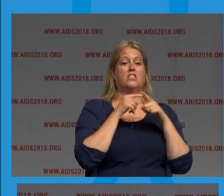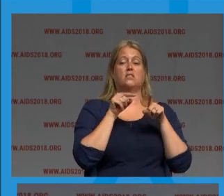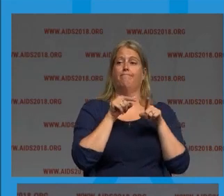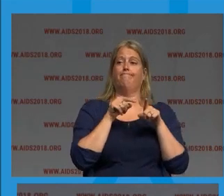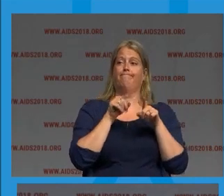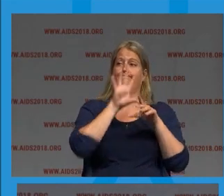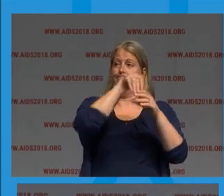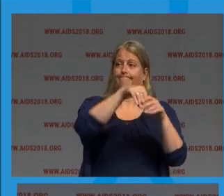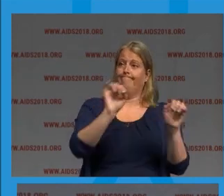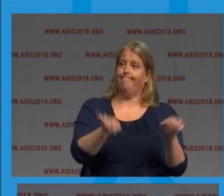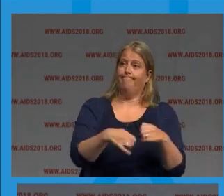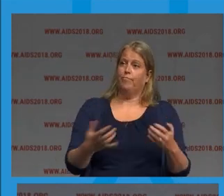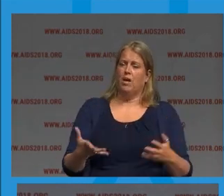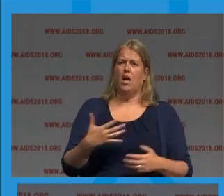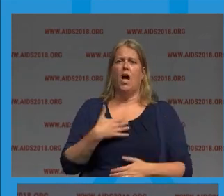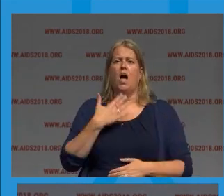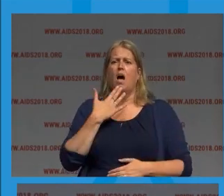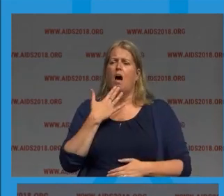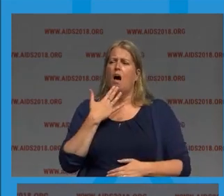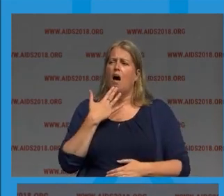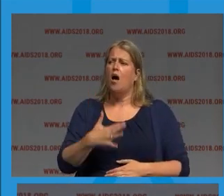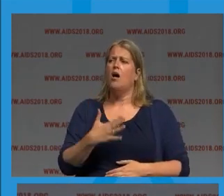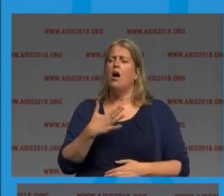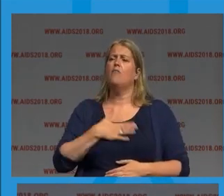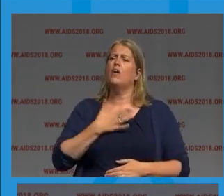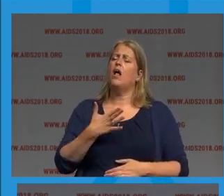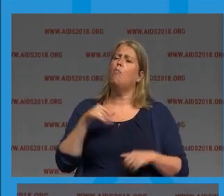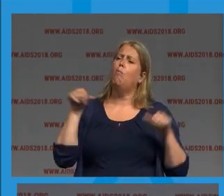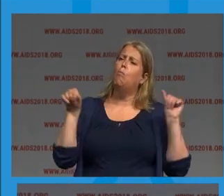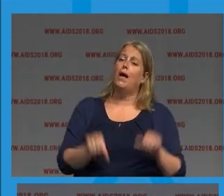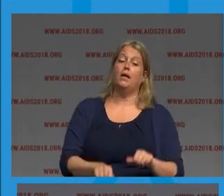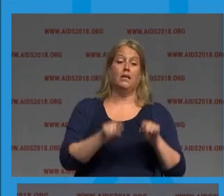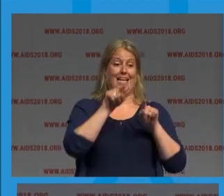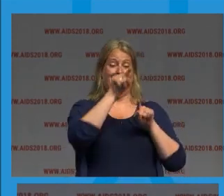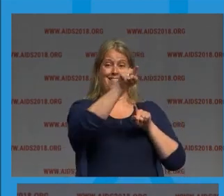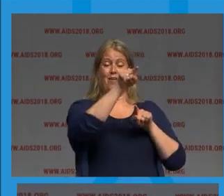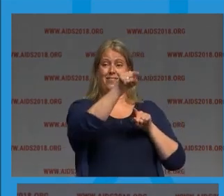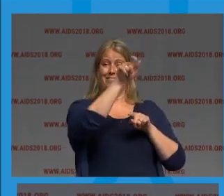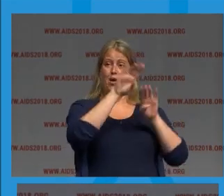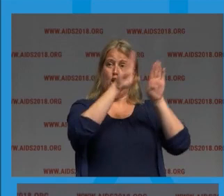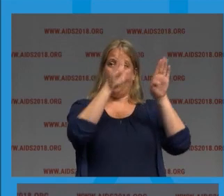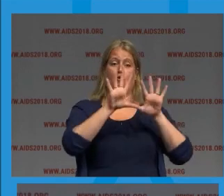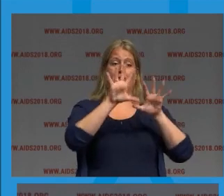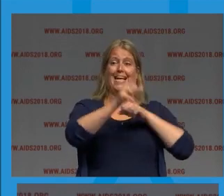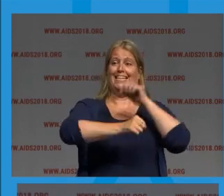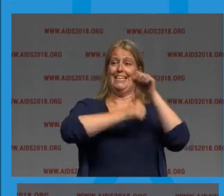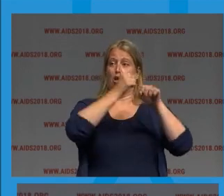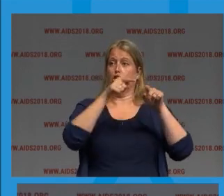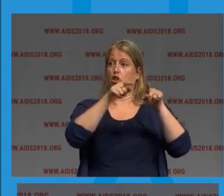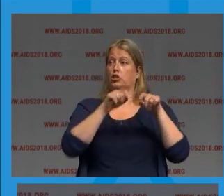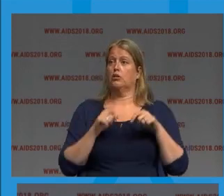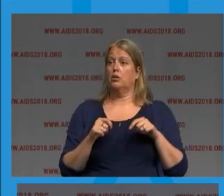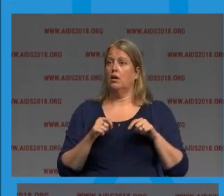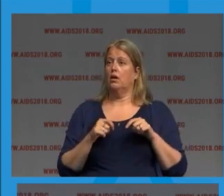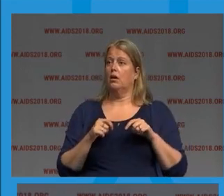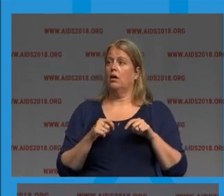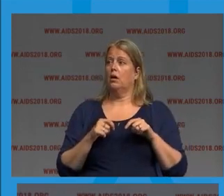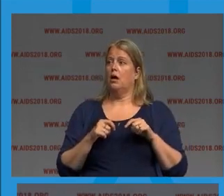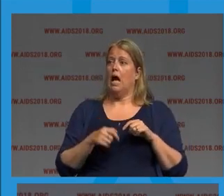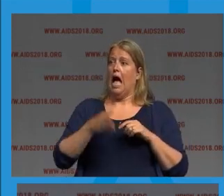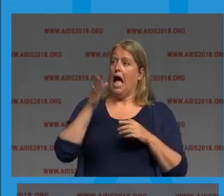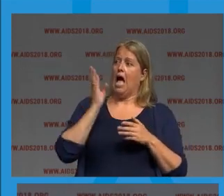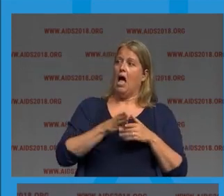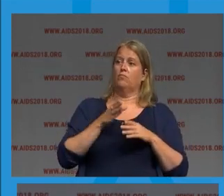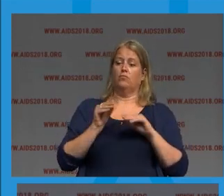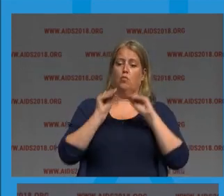And I felt so bad because this person lived in their home for 10 years and would move as a sort of